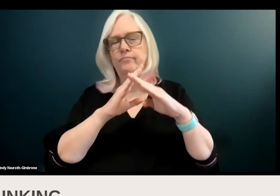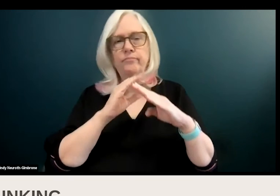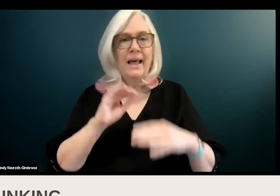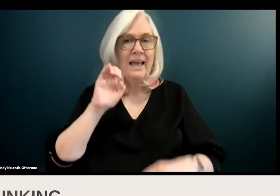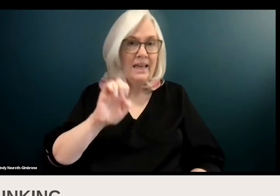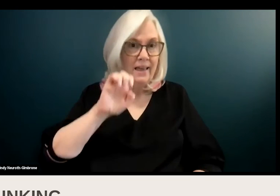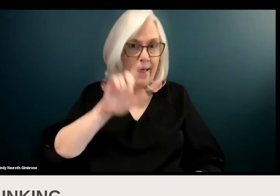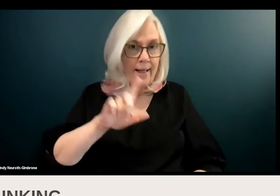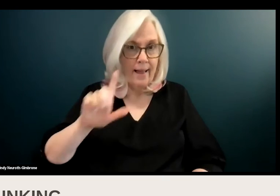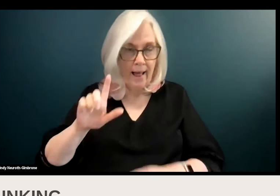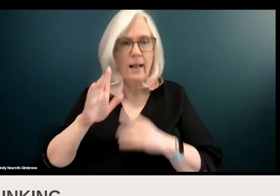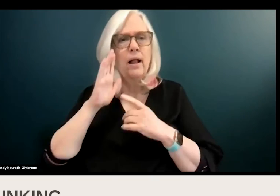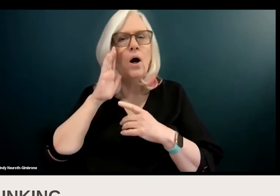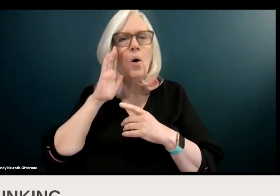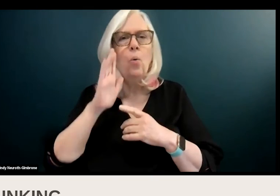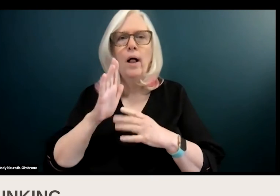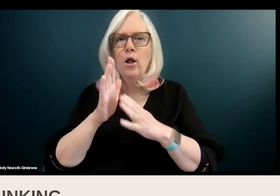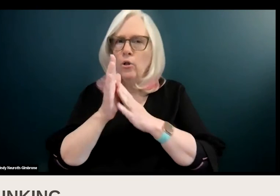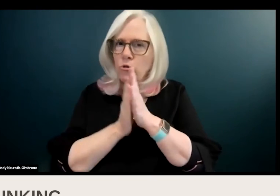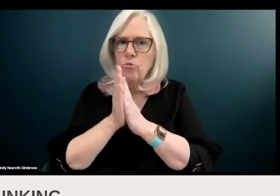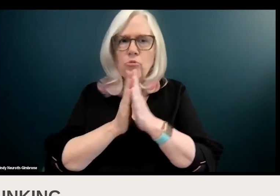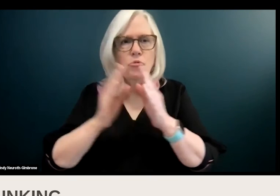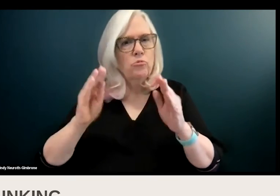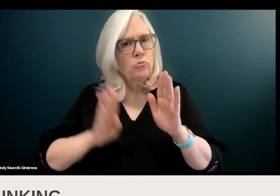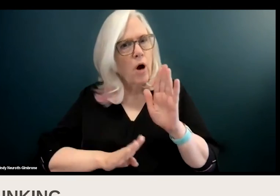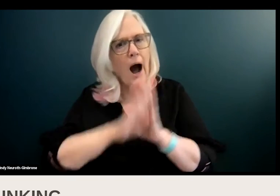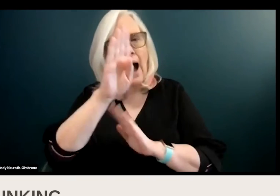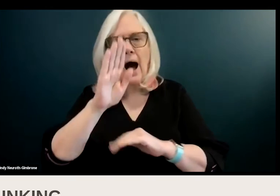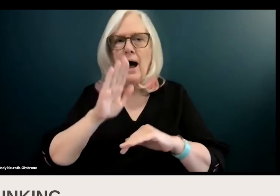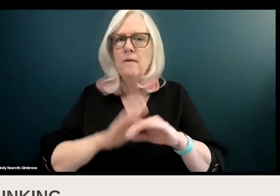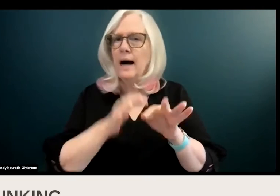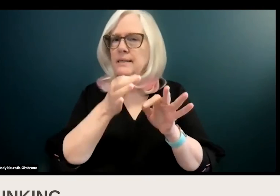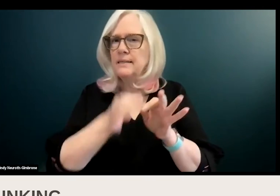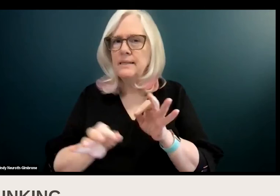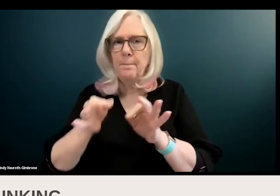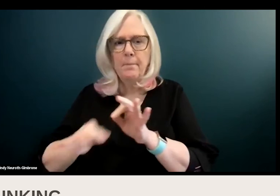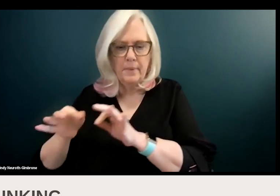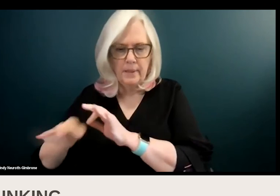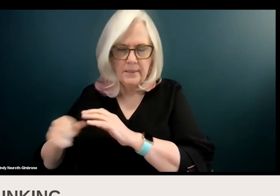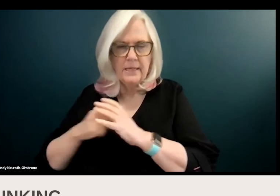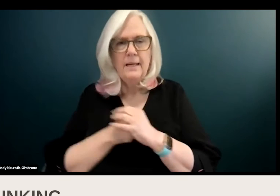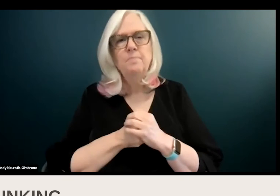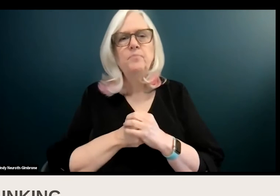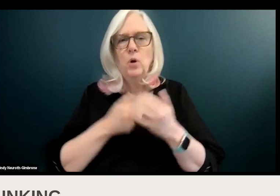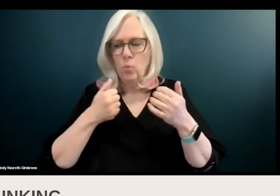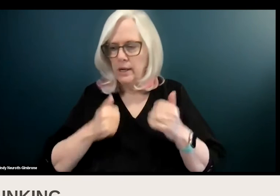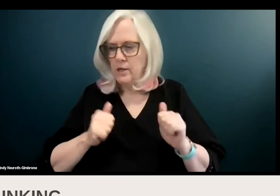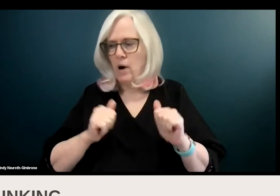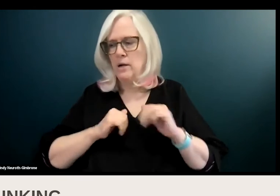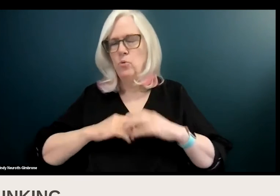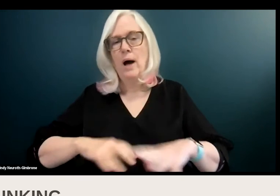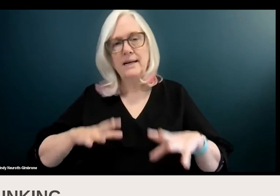will thrive on simplicity. As a team, we try to embrace the difference. So here are some examples that we've